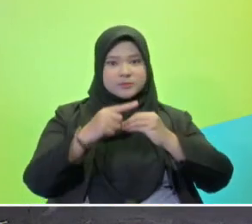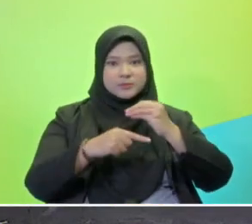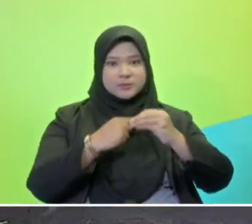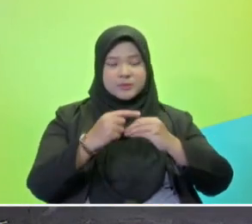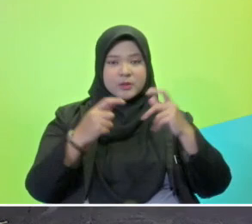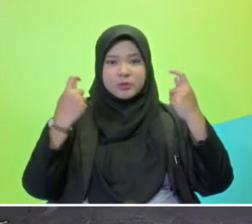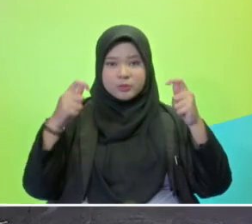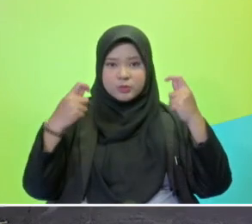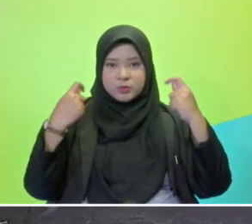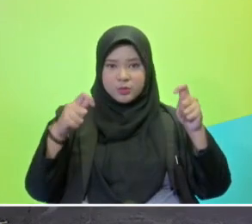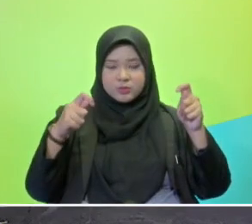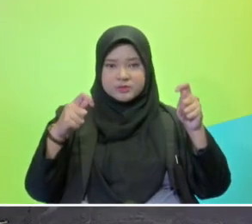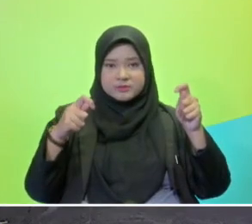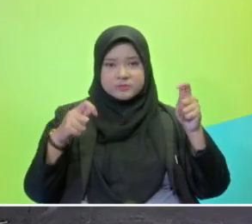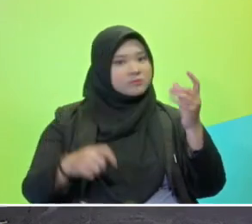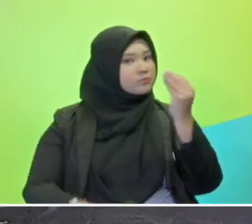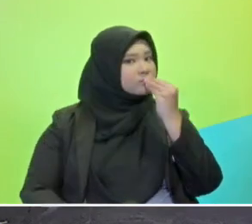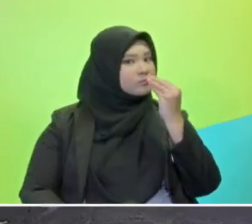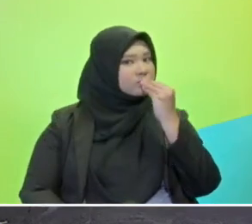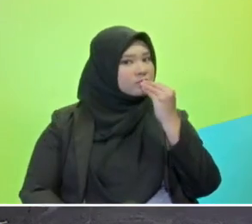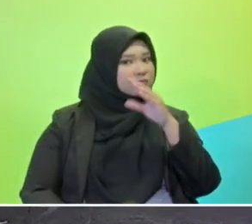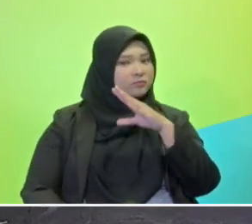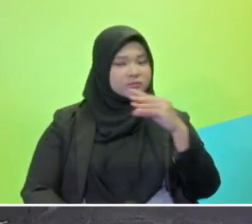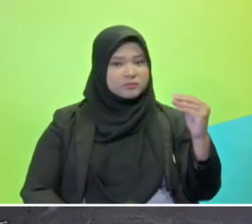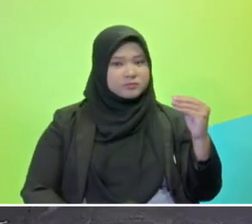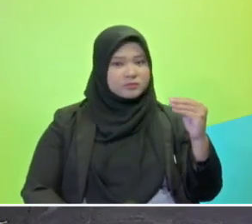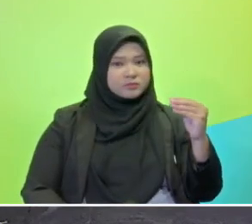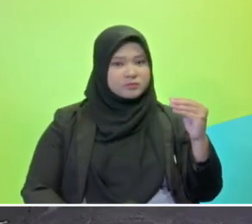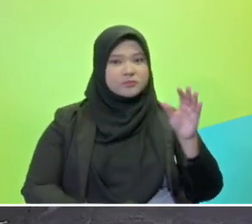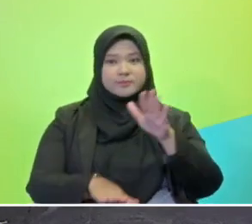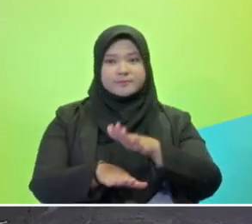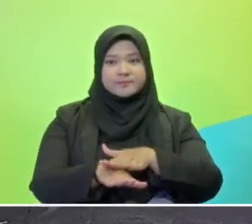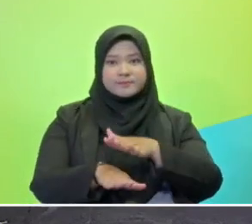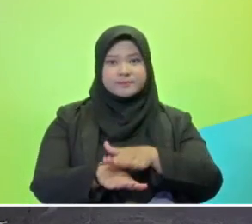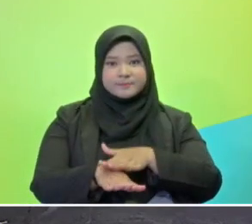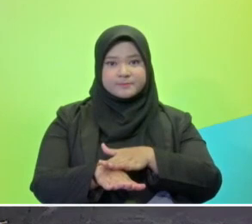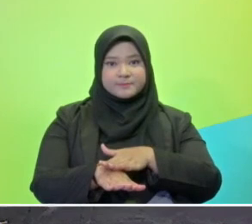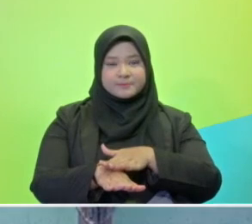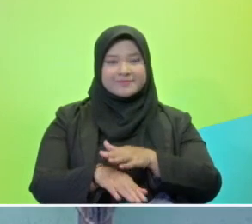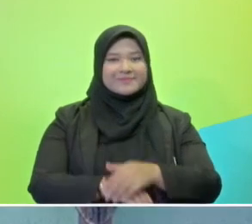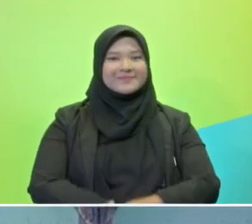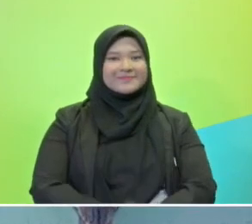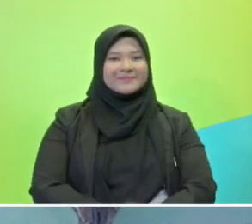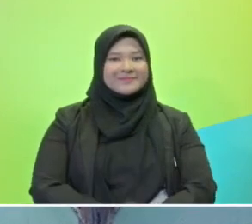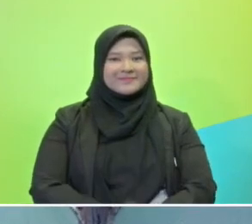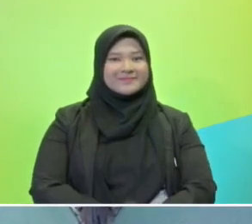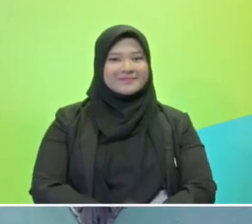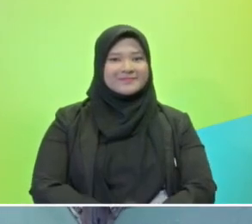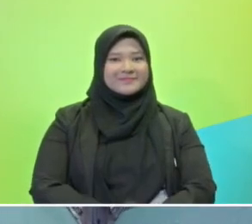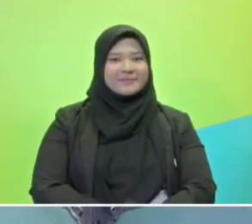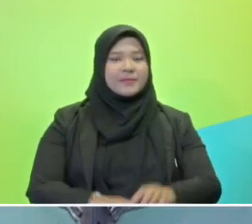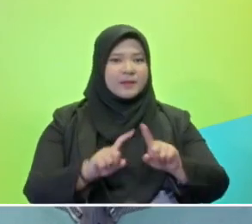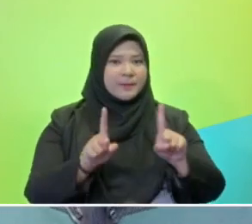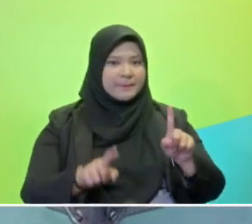stuffed teddy bear. Mm-hmm. And then Dina has a toy airplane. Airplane. Lily has a doll.